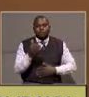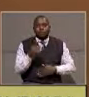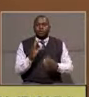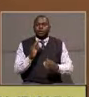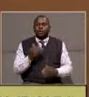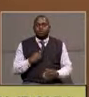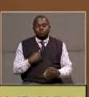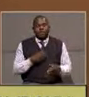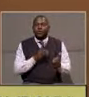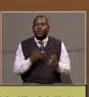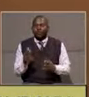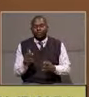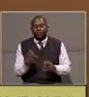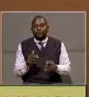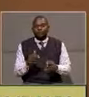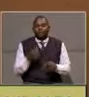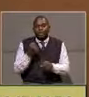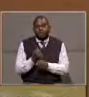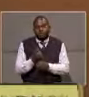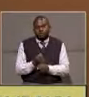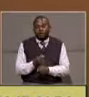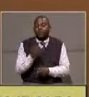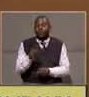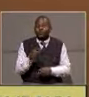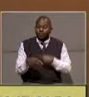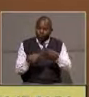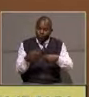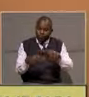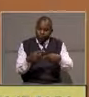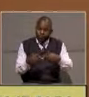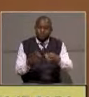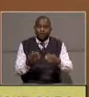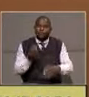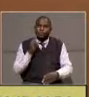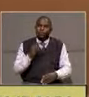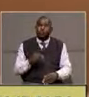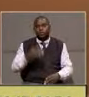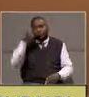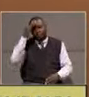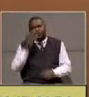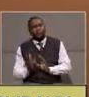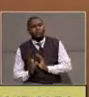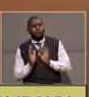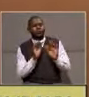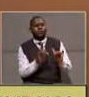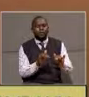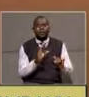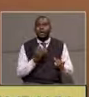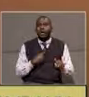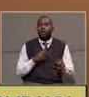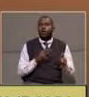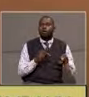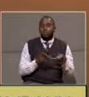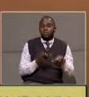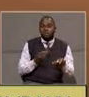our normal routine errands was going on. We just saw police coming into our premises. Probably they are here